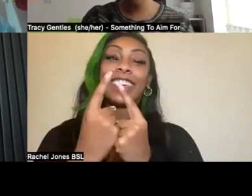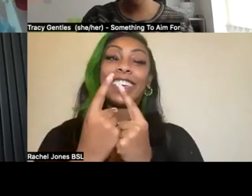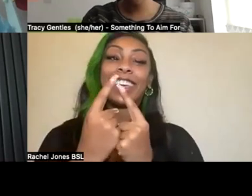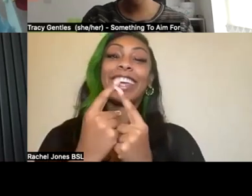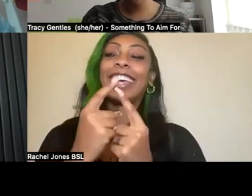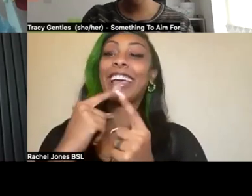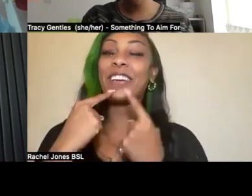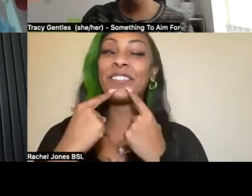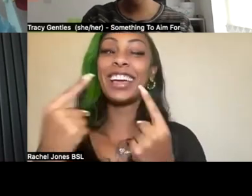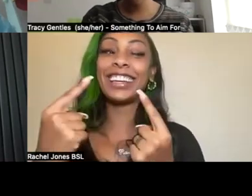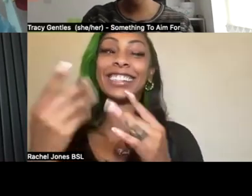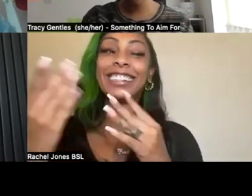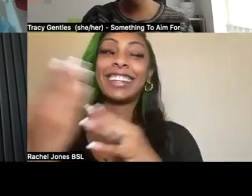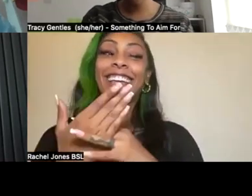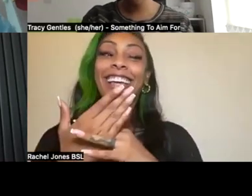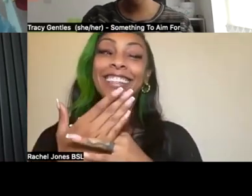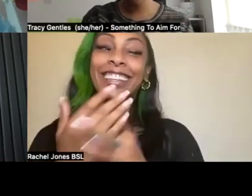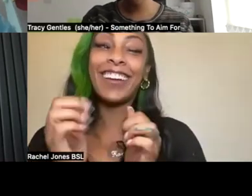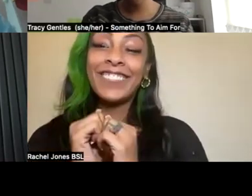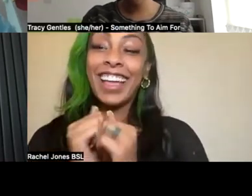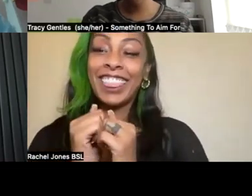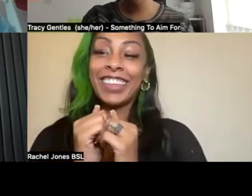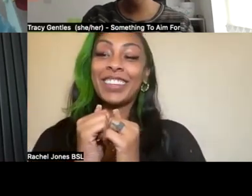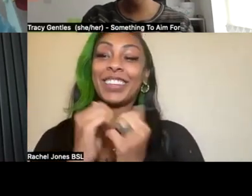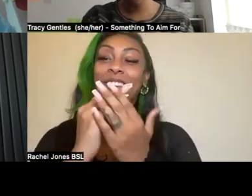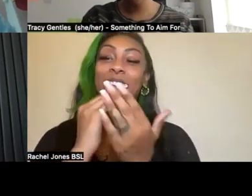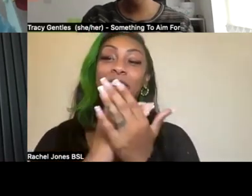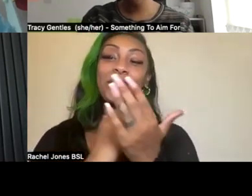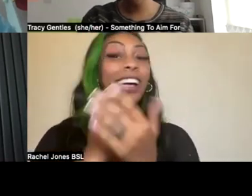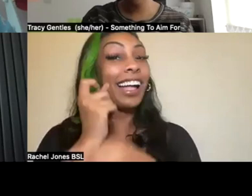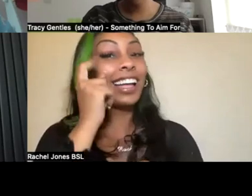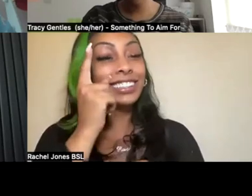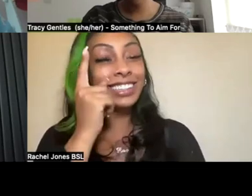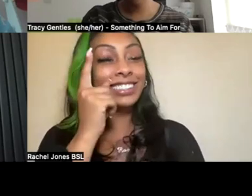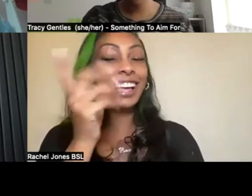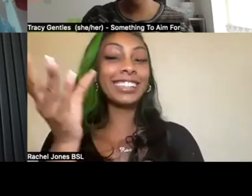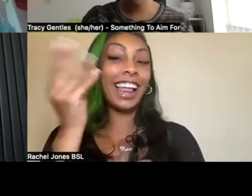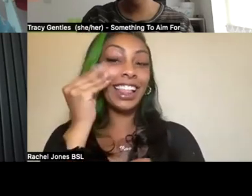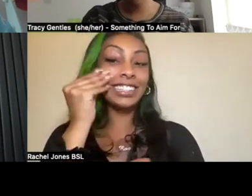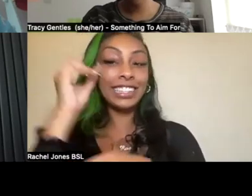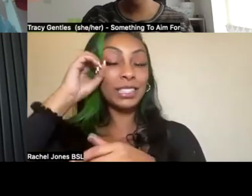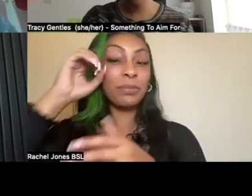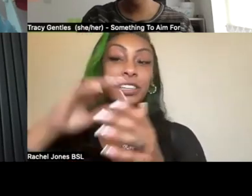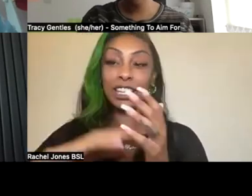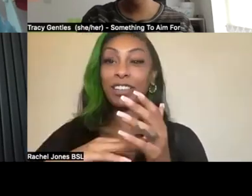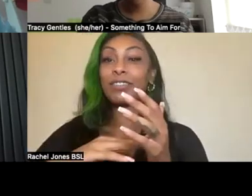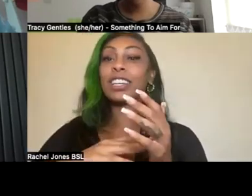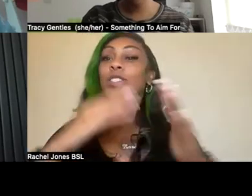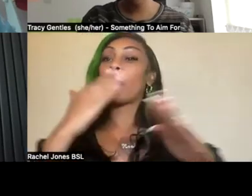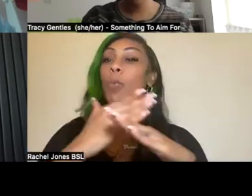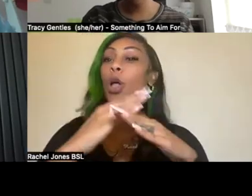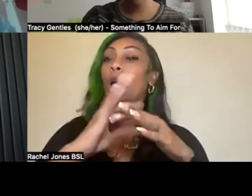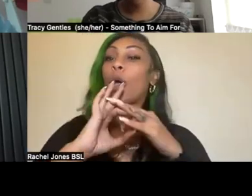mentioned, access and values, understanding and really hearing experiences of working with unions,